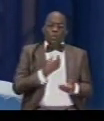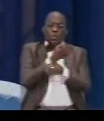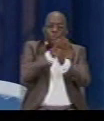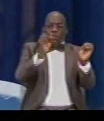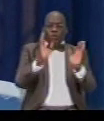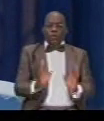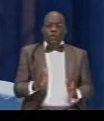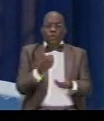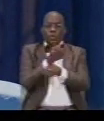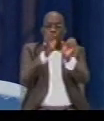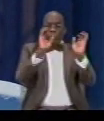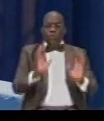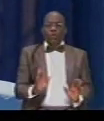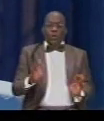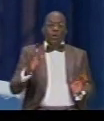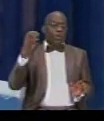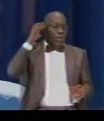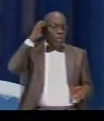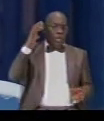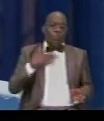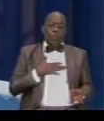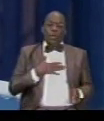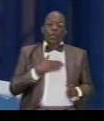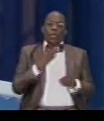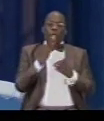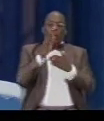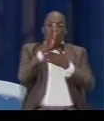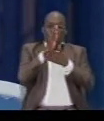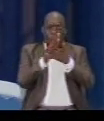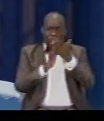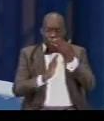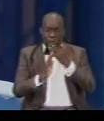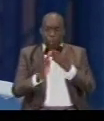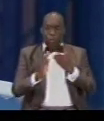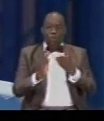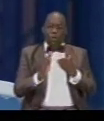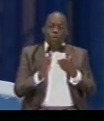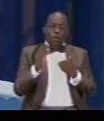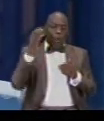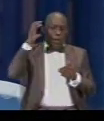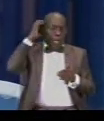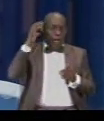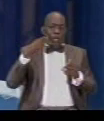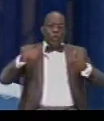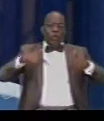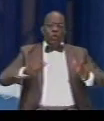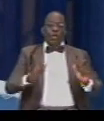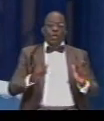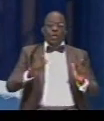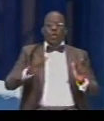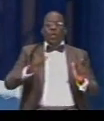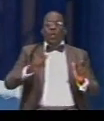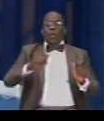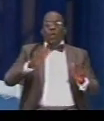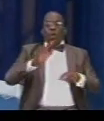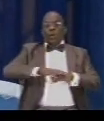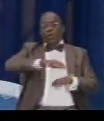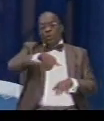humble cry. While on others thou art calling, do not pass me by.